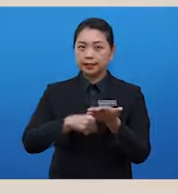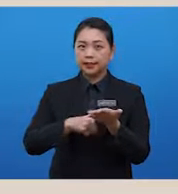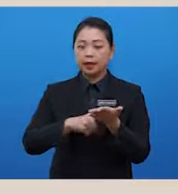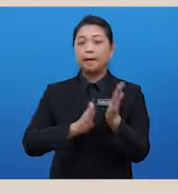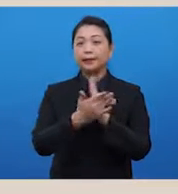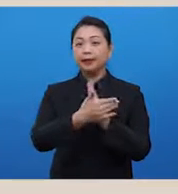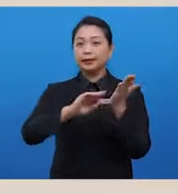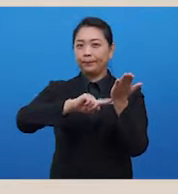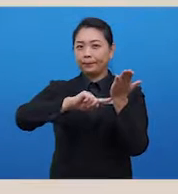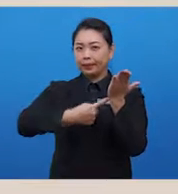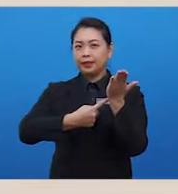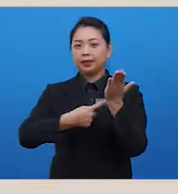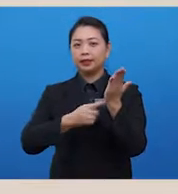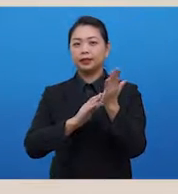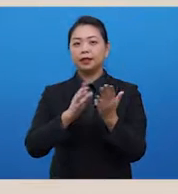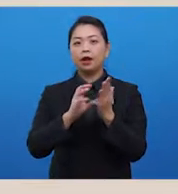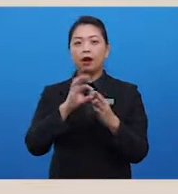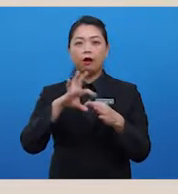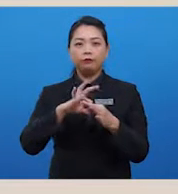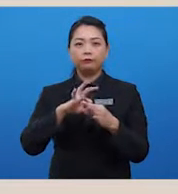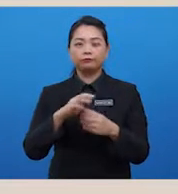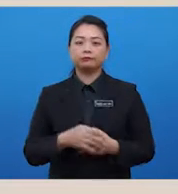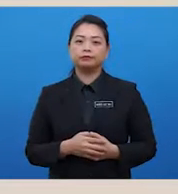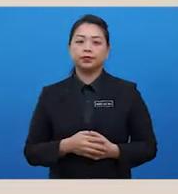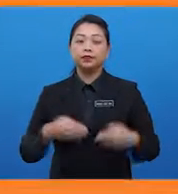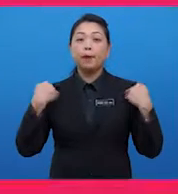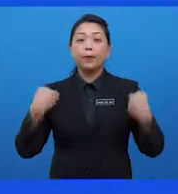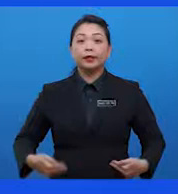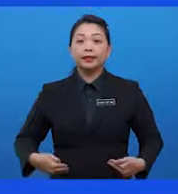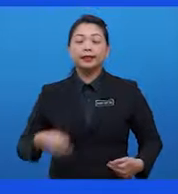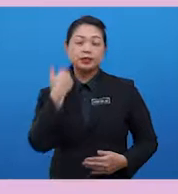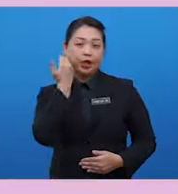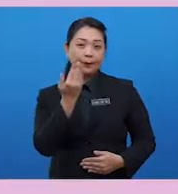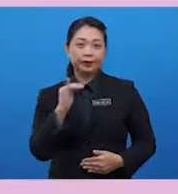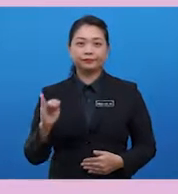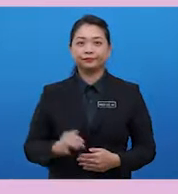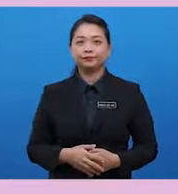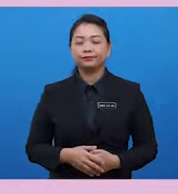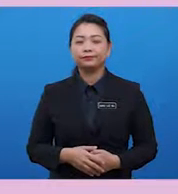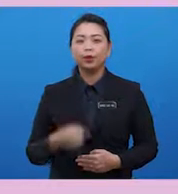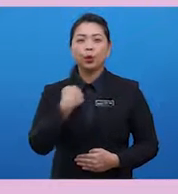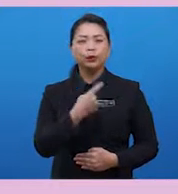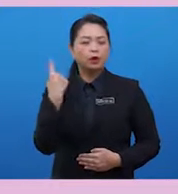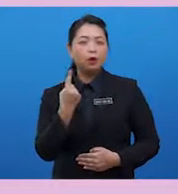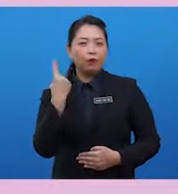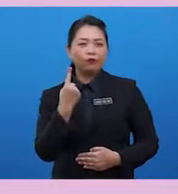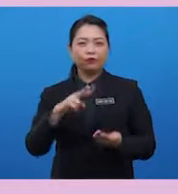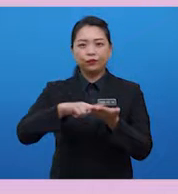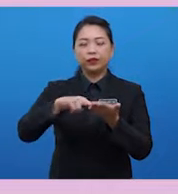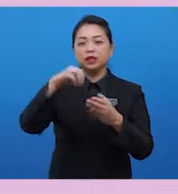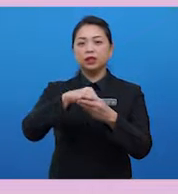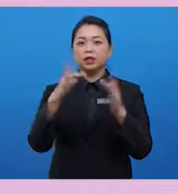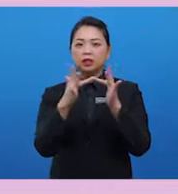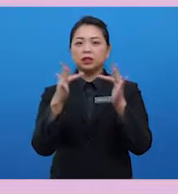the program, that is body shaming. Now, we often read in the internet